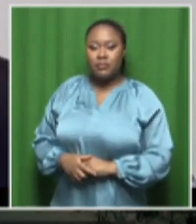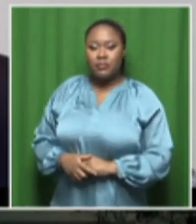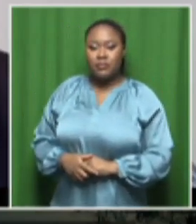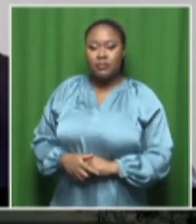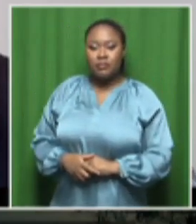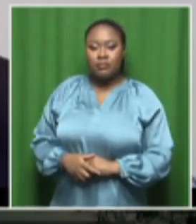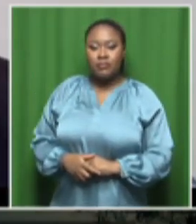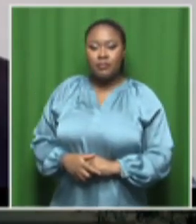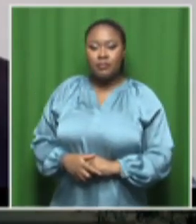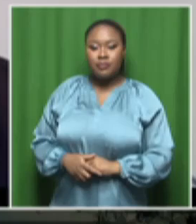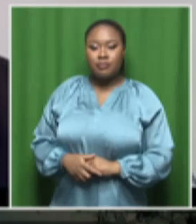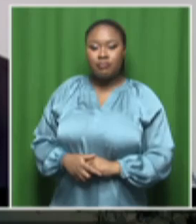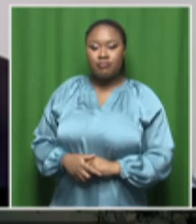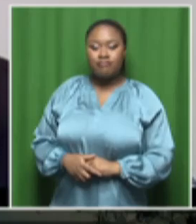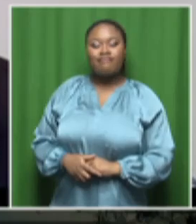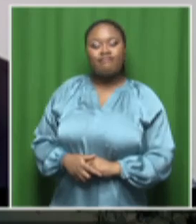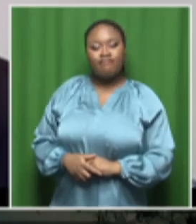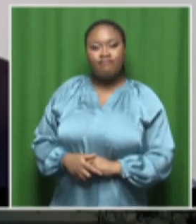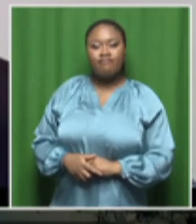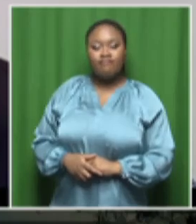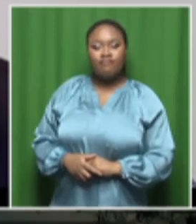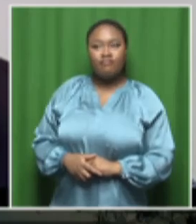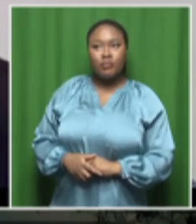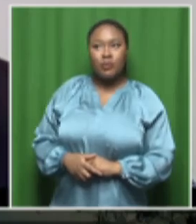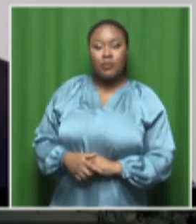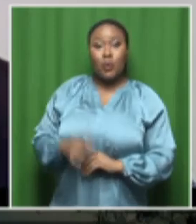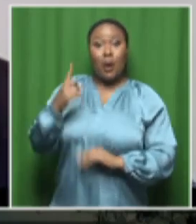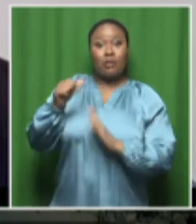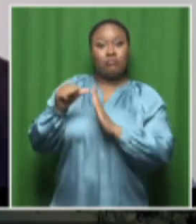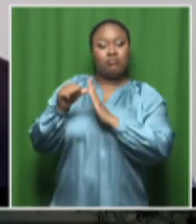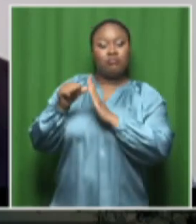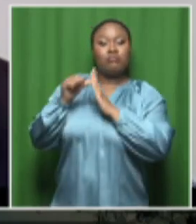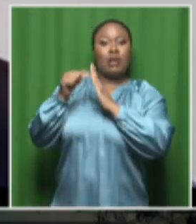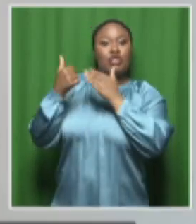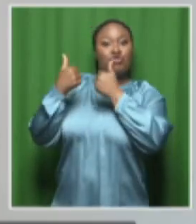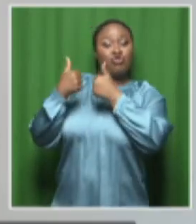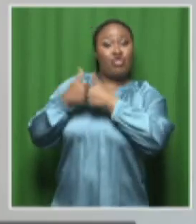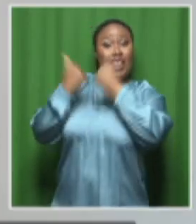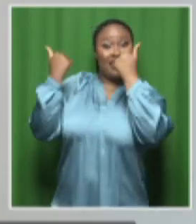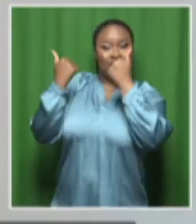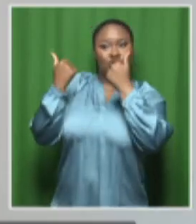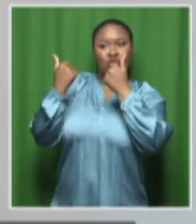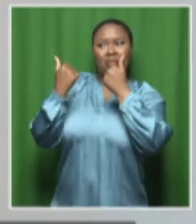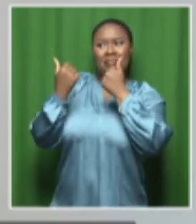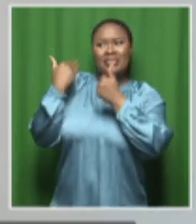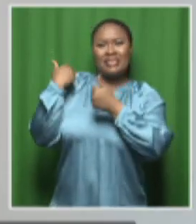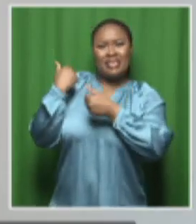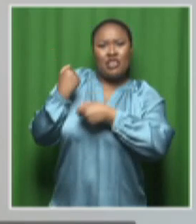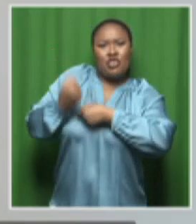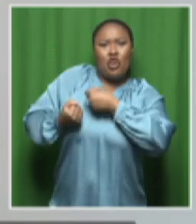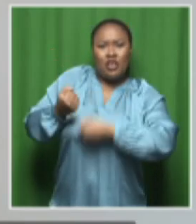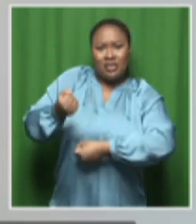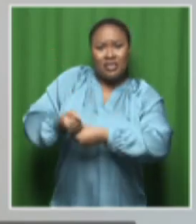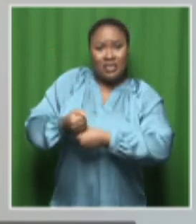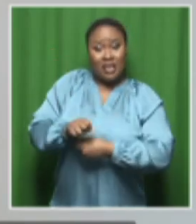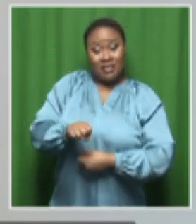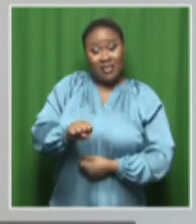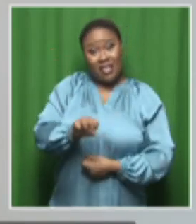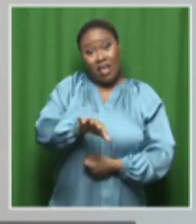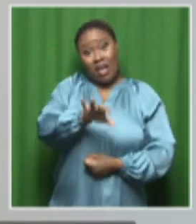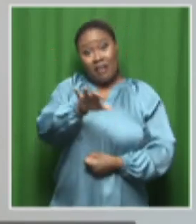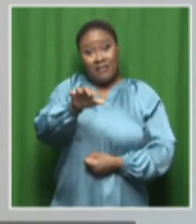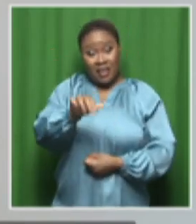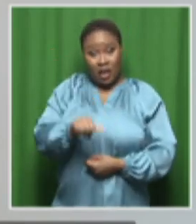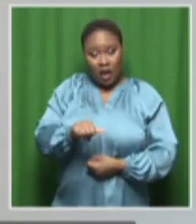I think, Simpiwe, one of the challenges we have had over the last few years in South Africa, if I'm speaking